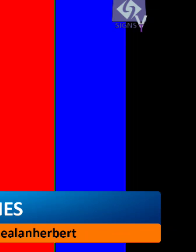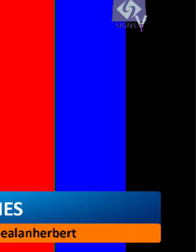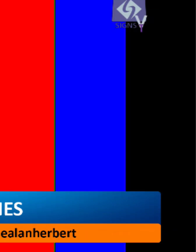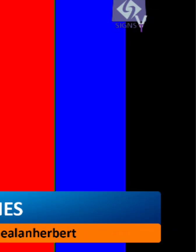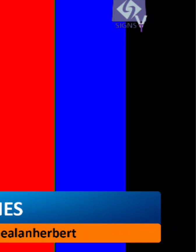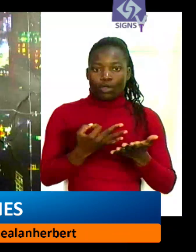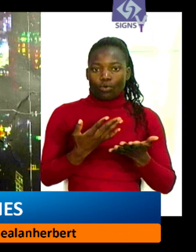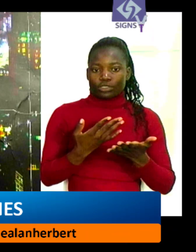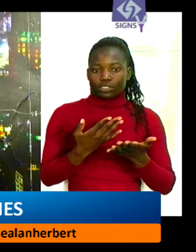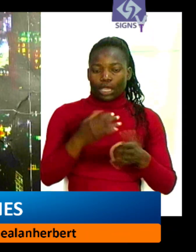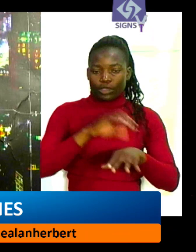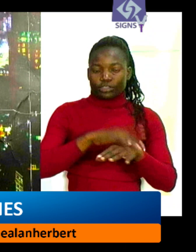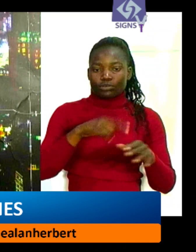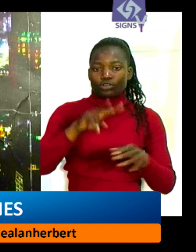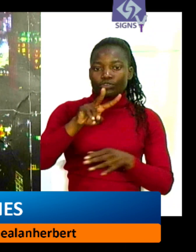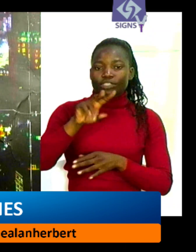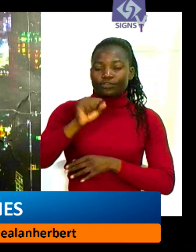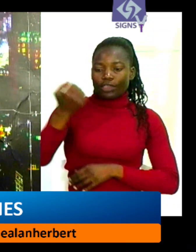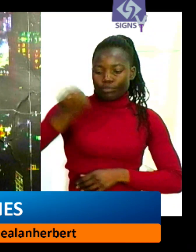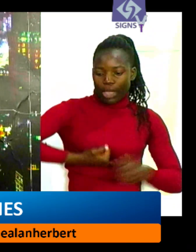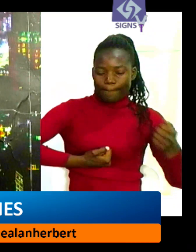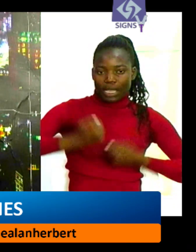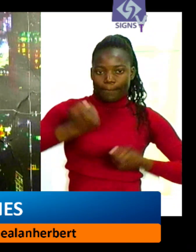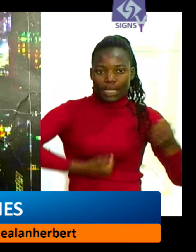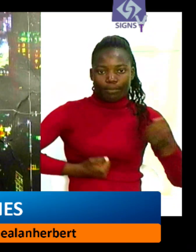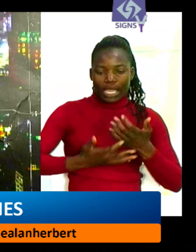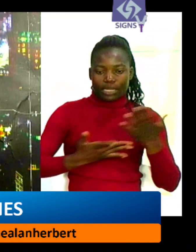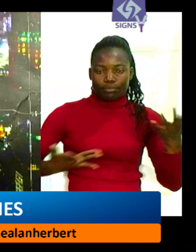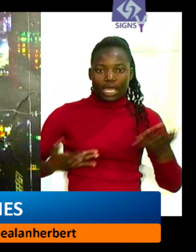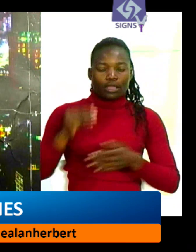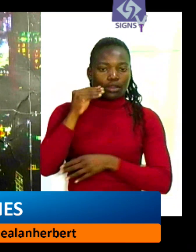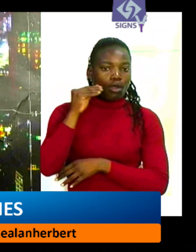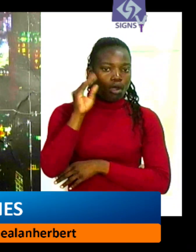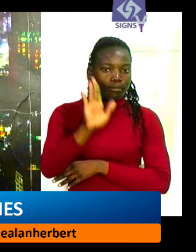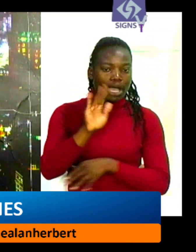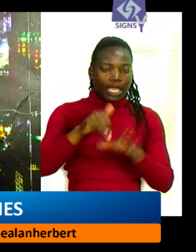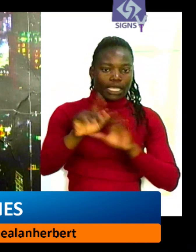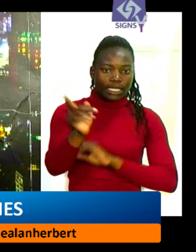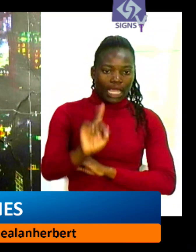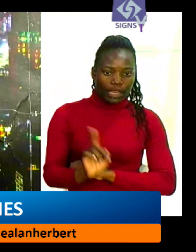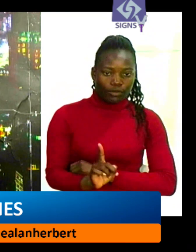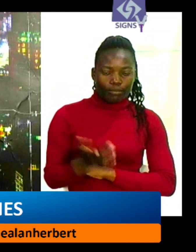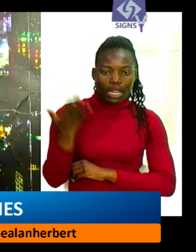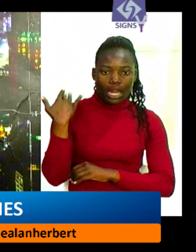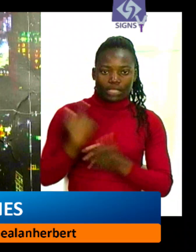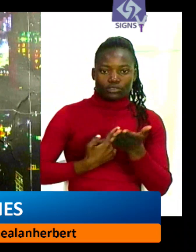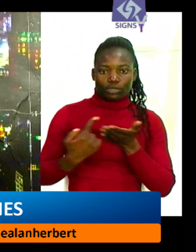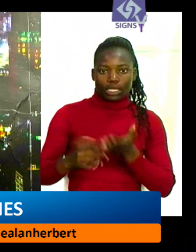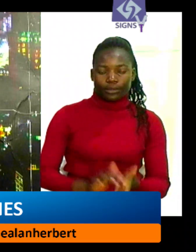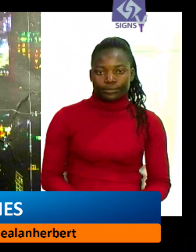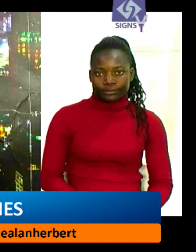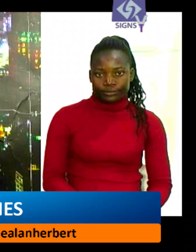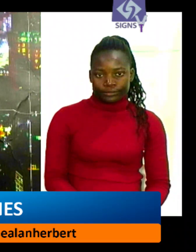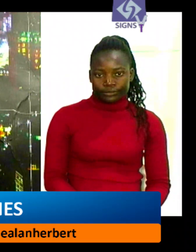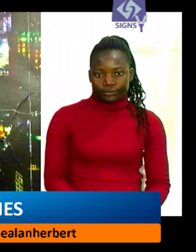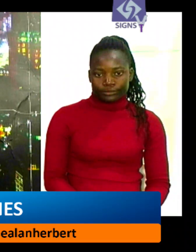finance at Nairobi Hospital, was discovered with 5 stab wounds in a pool of blood at his Woodley Estate residence in